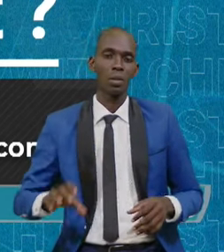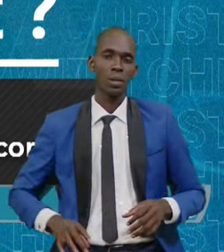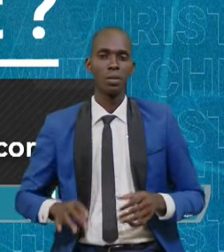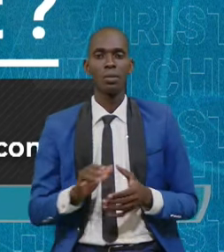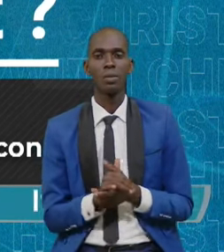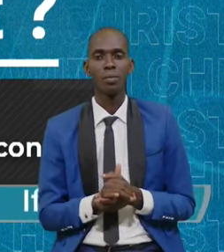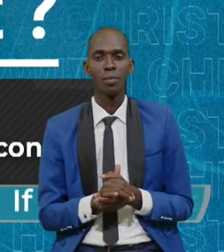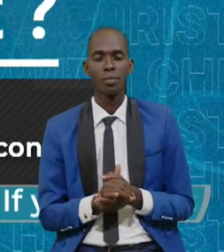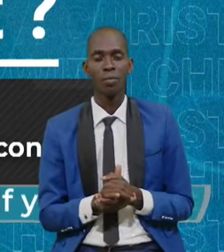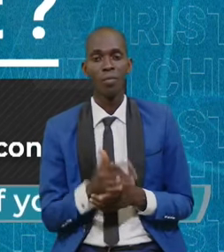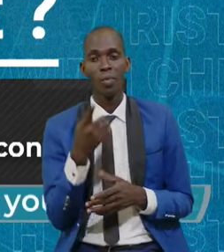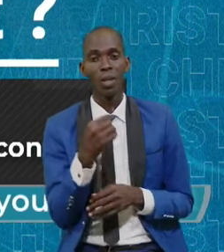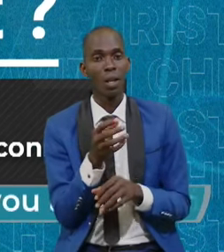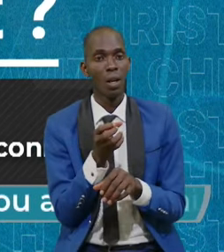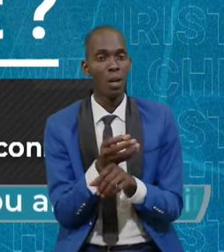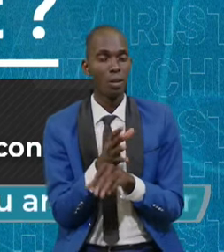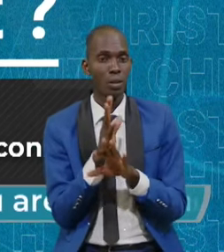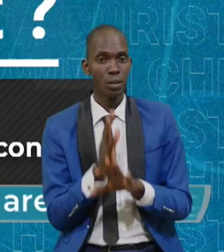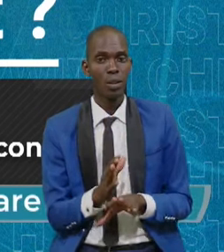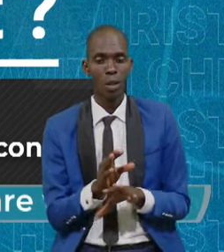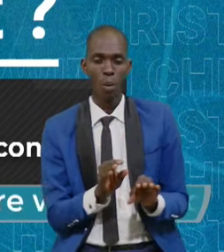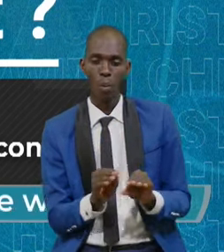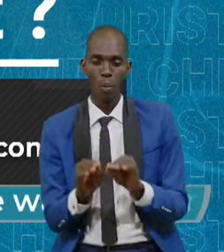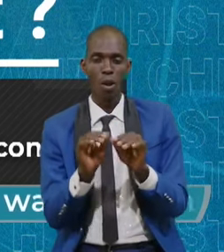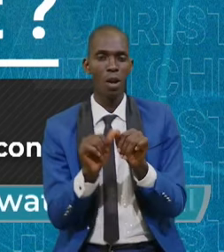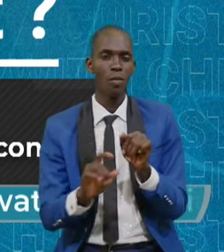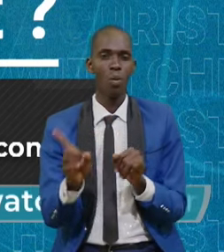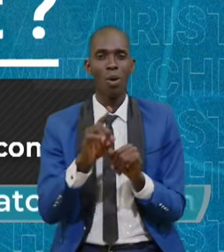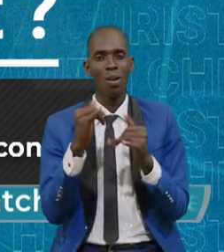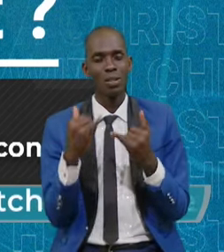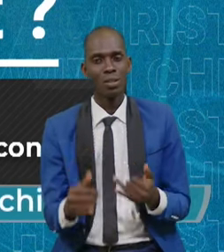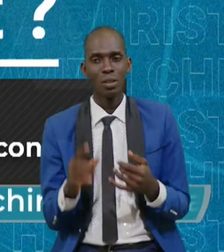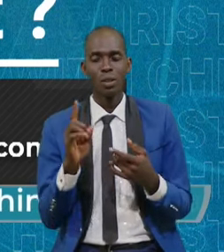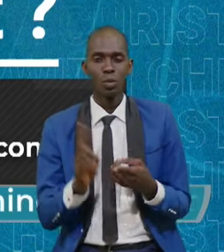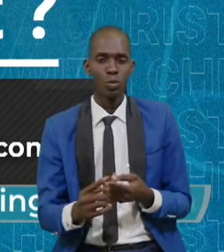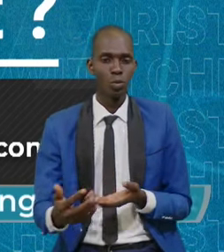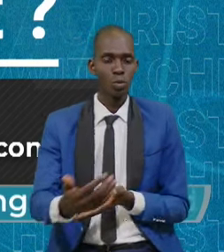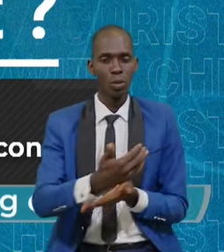The counselors will move everywhere now to take their particulars.